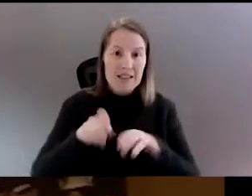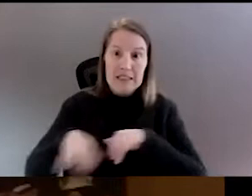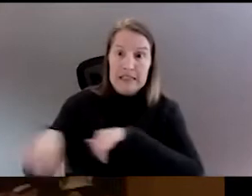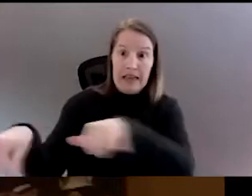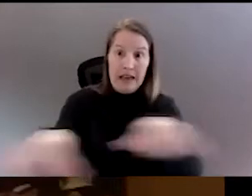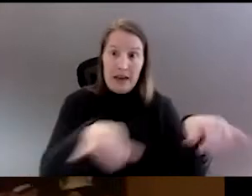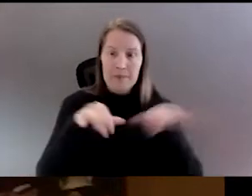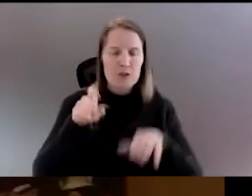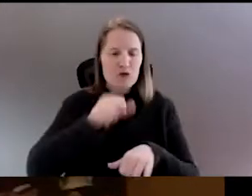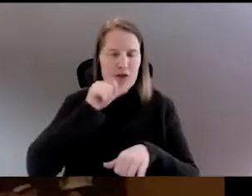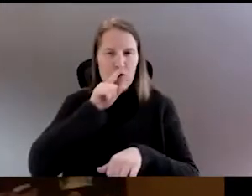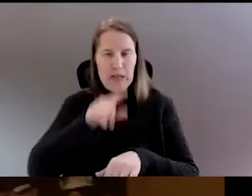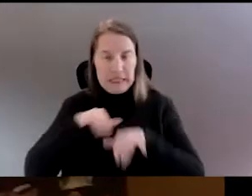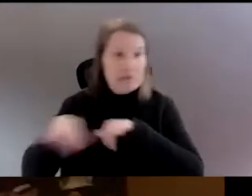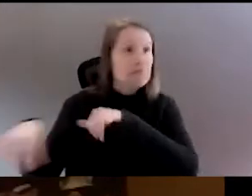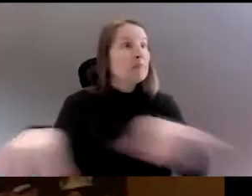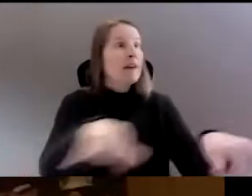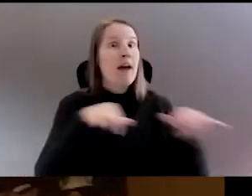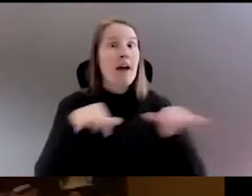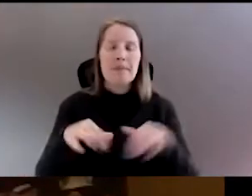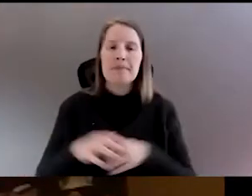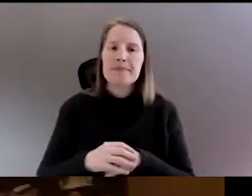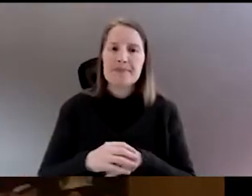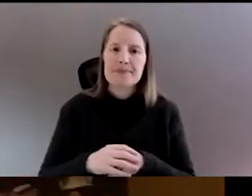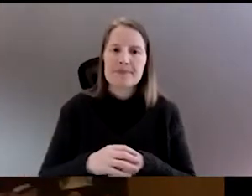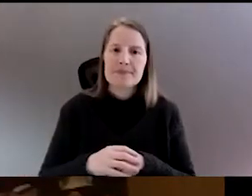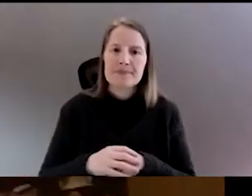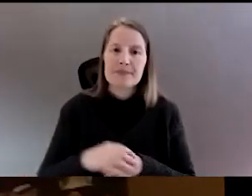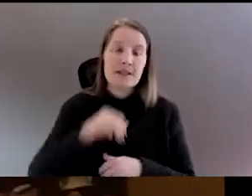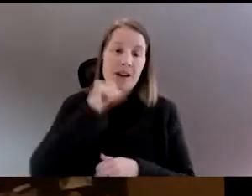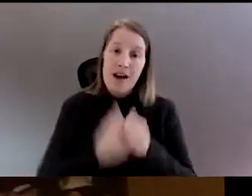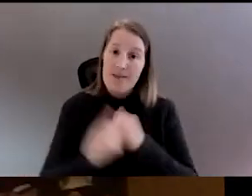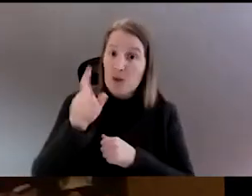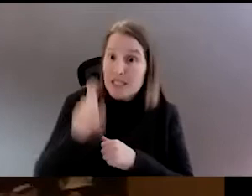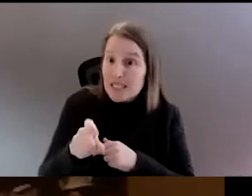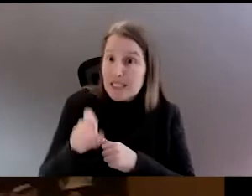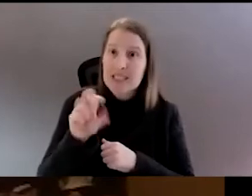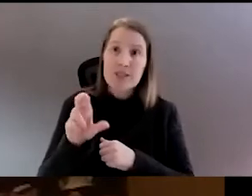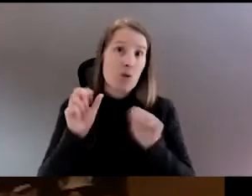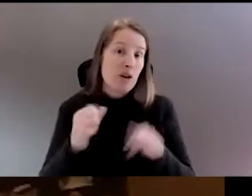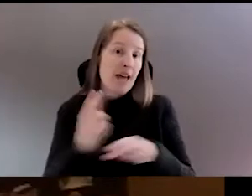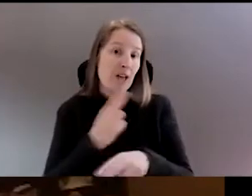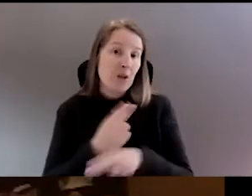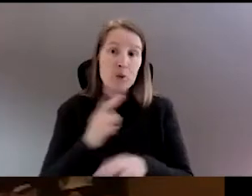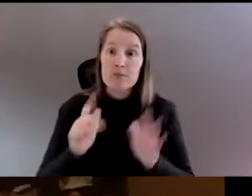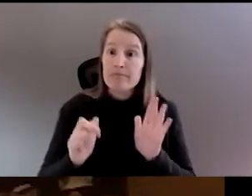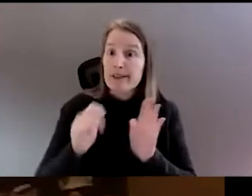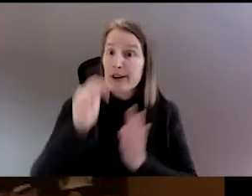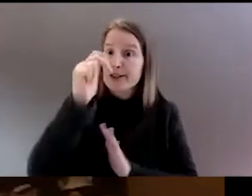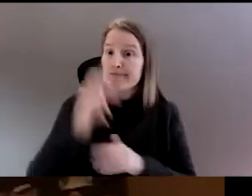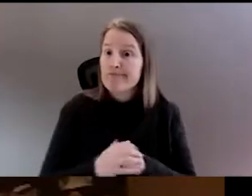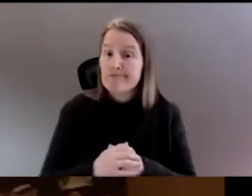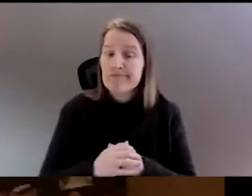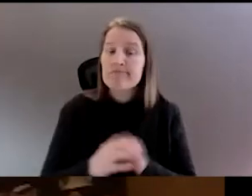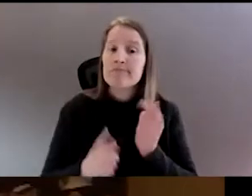way. You know, not everyone needs and can use a set of stairs, right? And sometimes we need to put a ramp, or